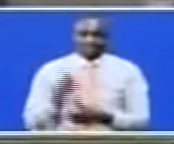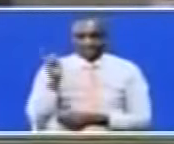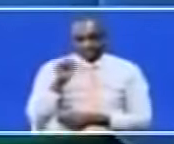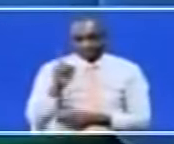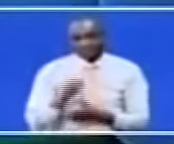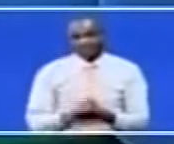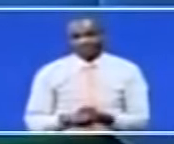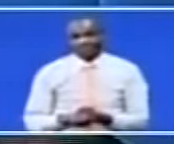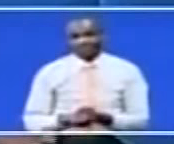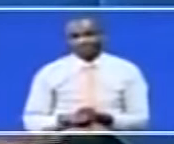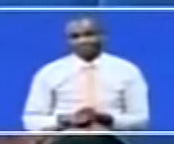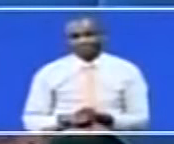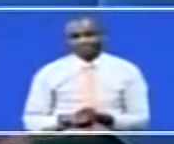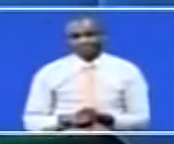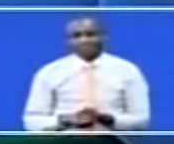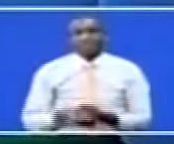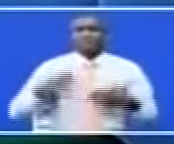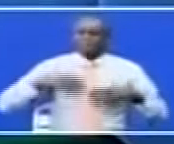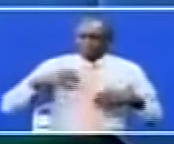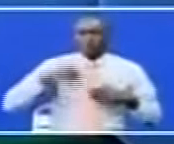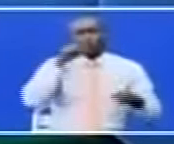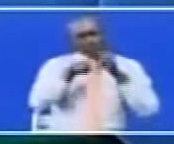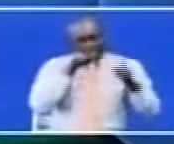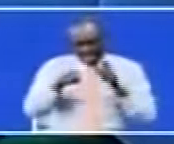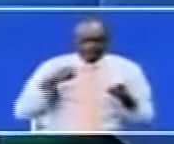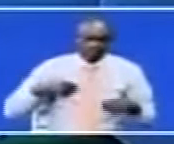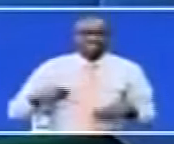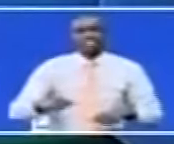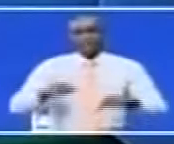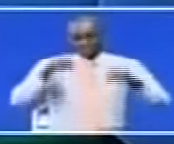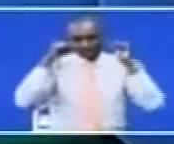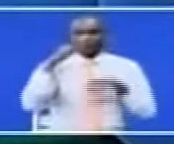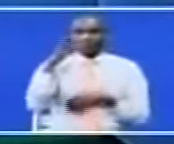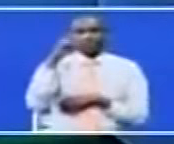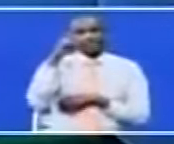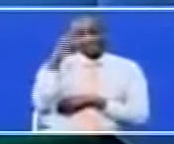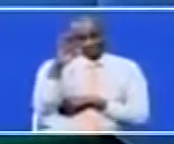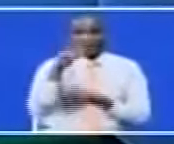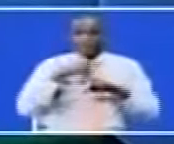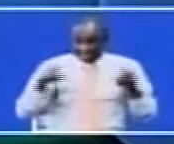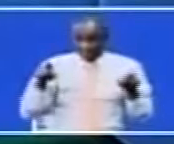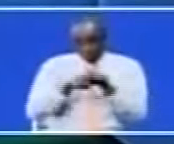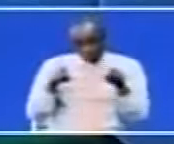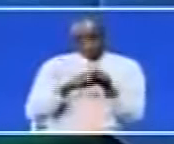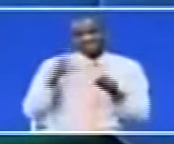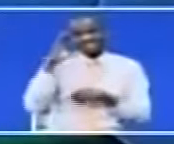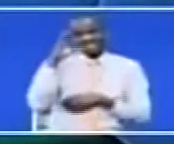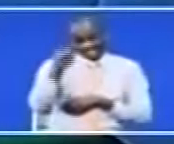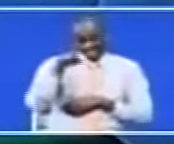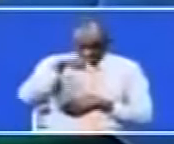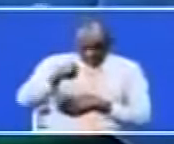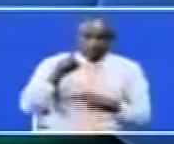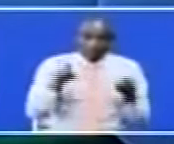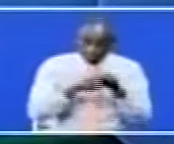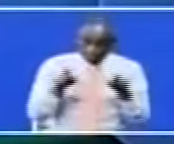Nairobi. I know people have blamed Sammy Nyamoya for what the team faced, but also the sports cabinet secretary Dr. Hassan